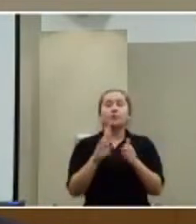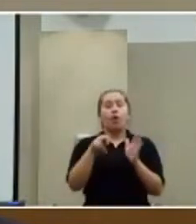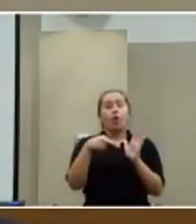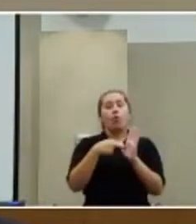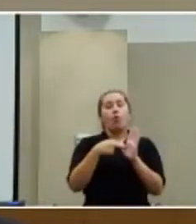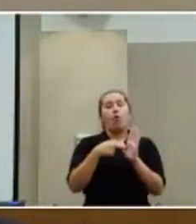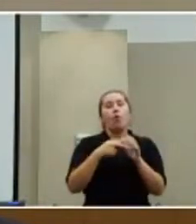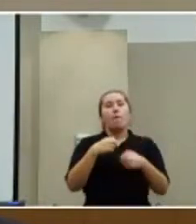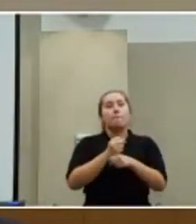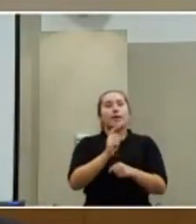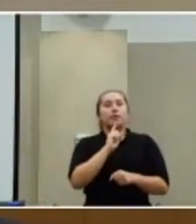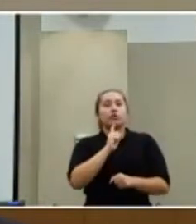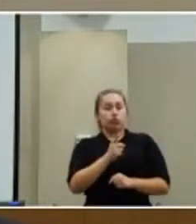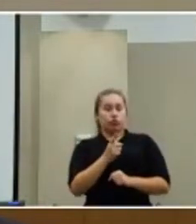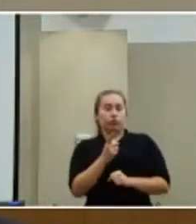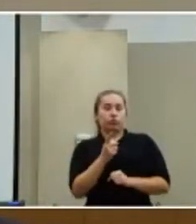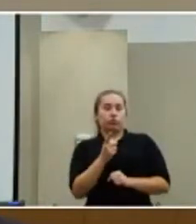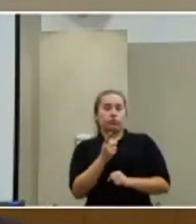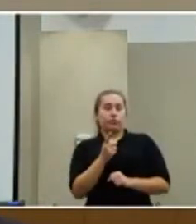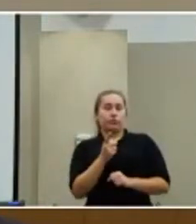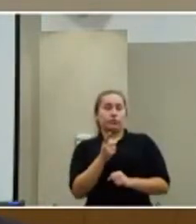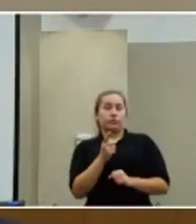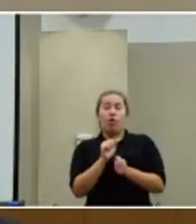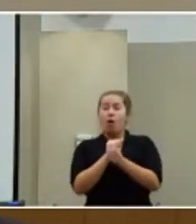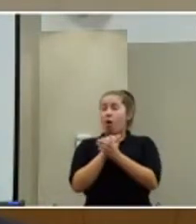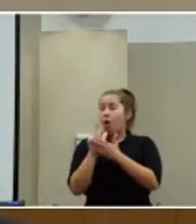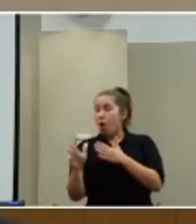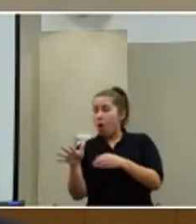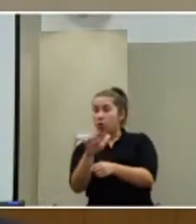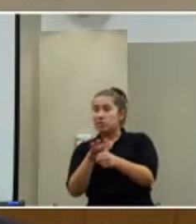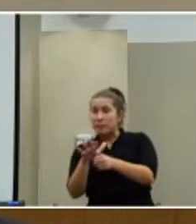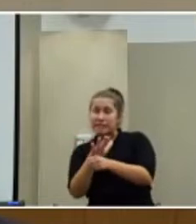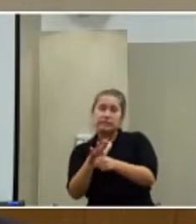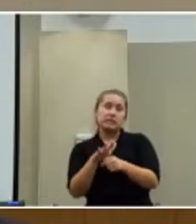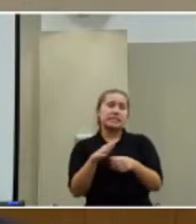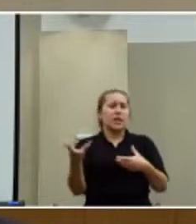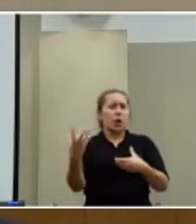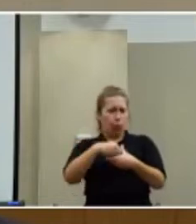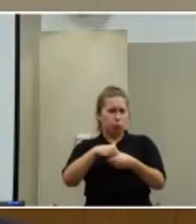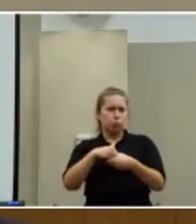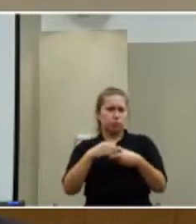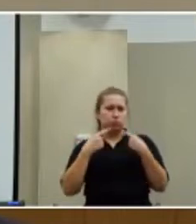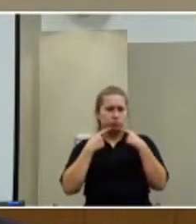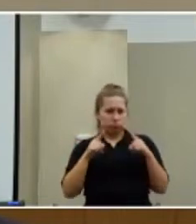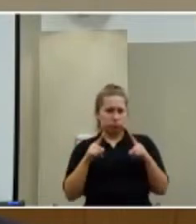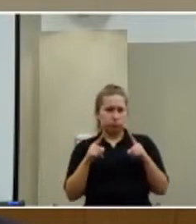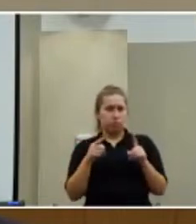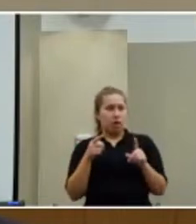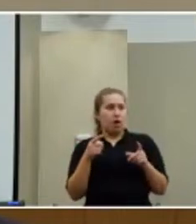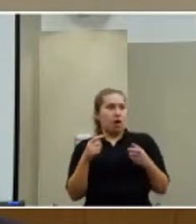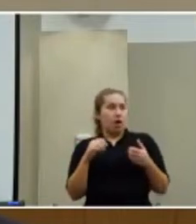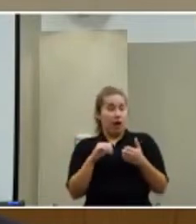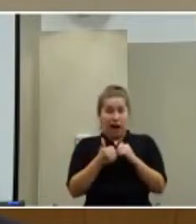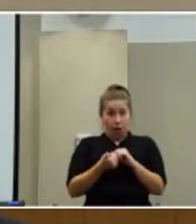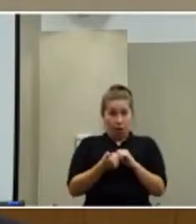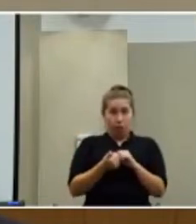make sure all spaces are inclusive, and we do that through design and